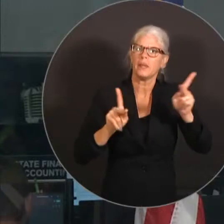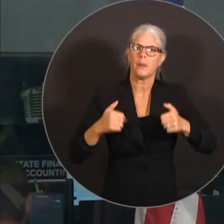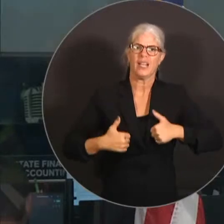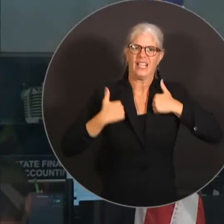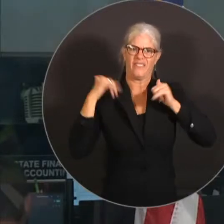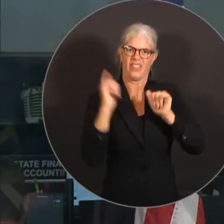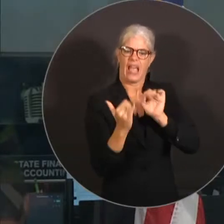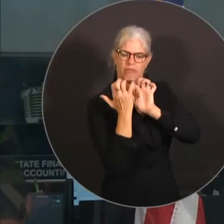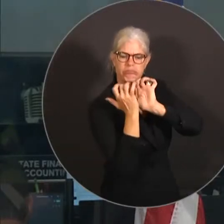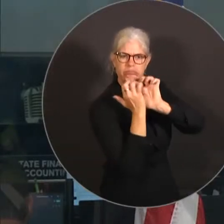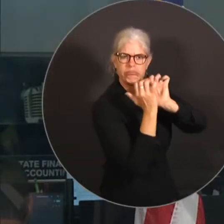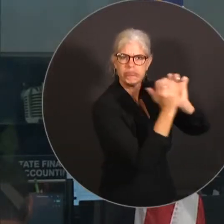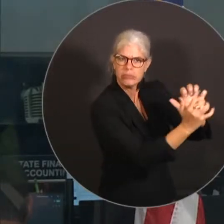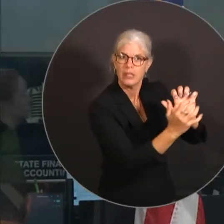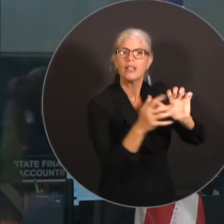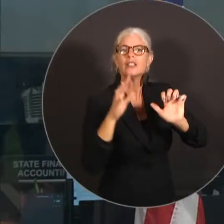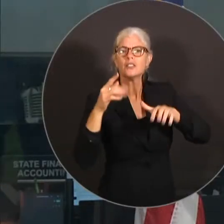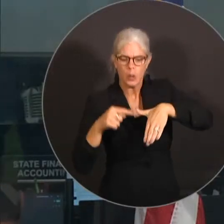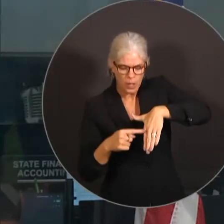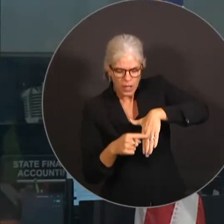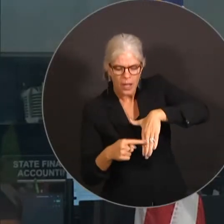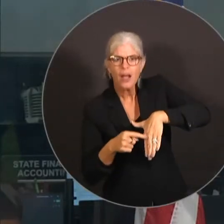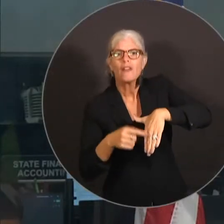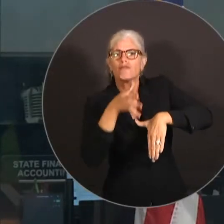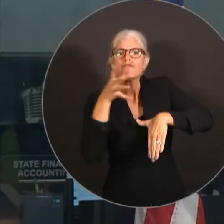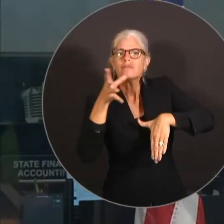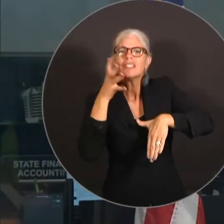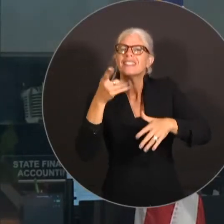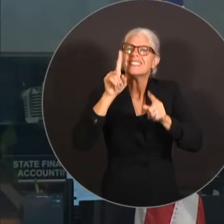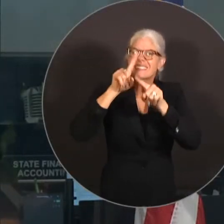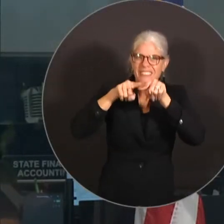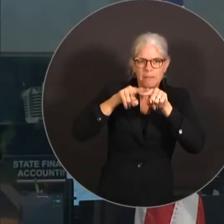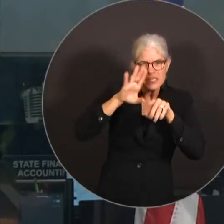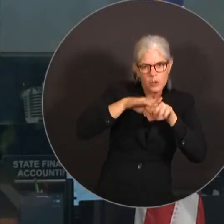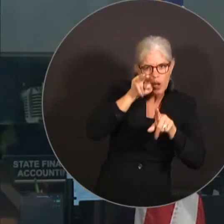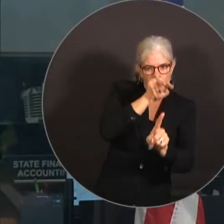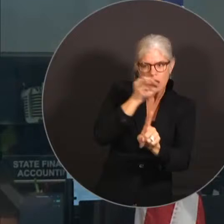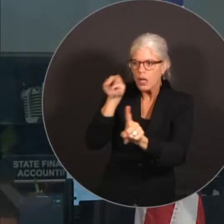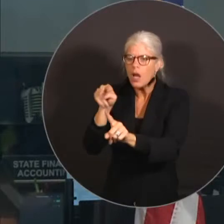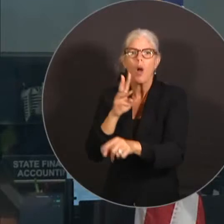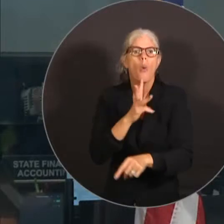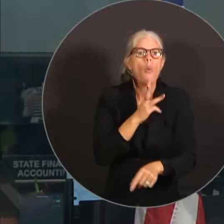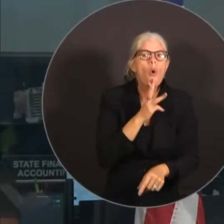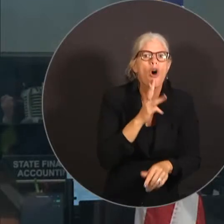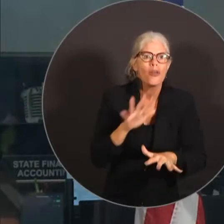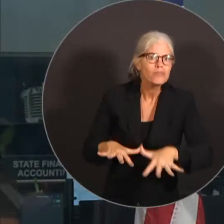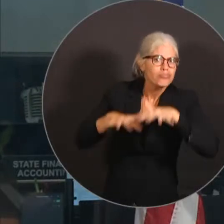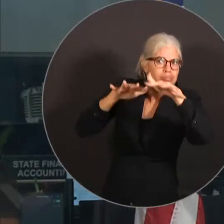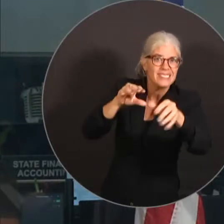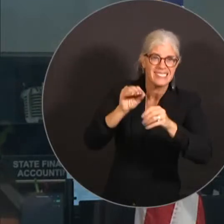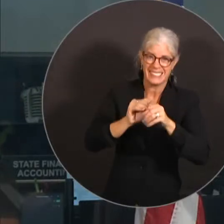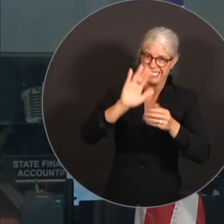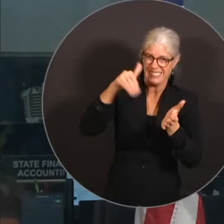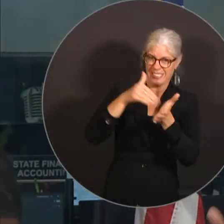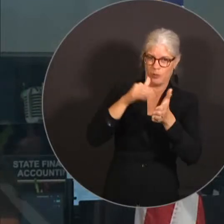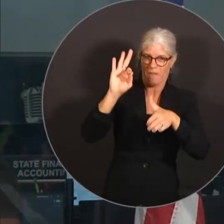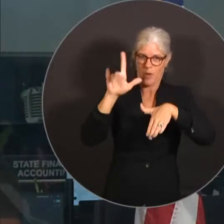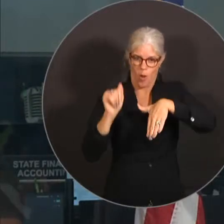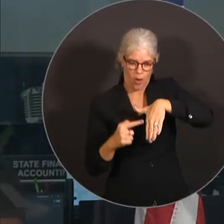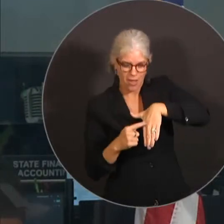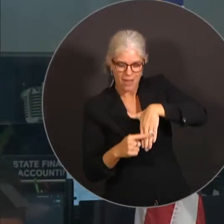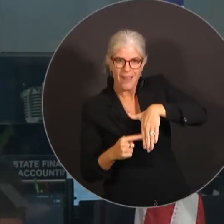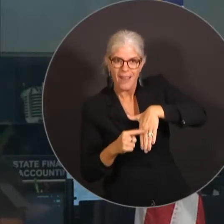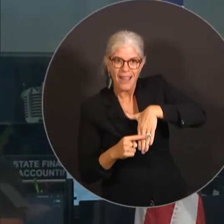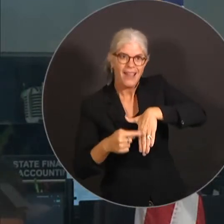lot of precipitation. I think you're going to see inland flooding in central Florida, north central Florida. I think you're going to